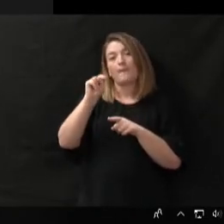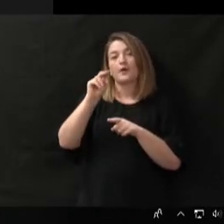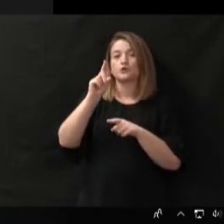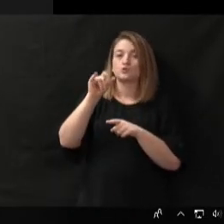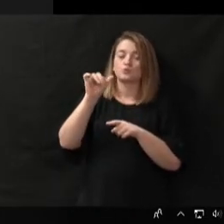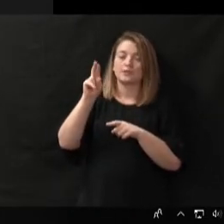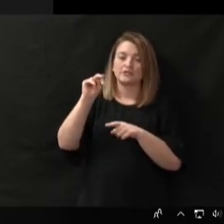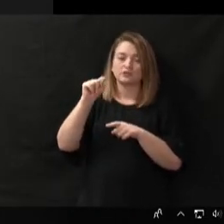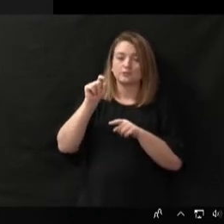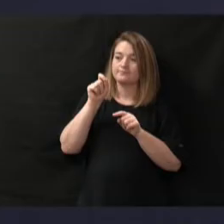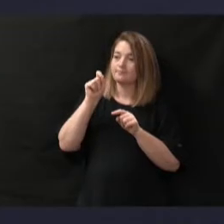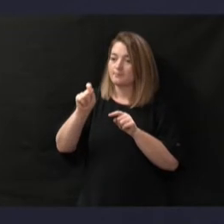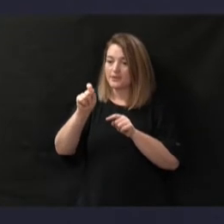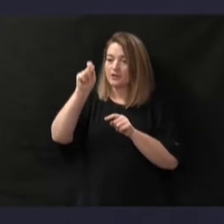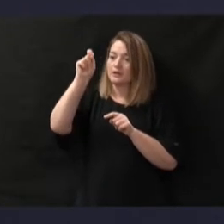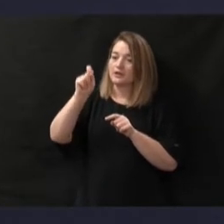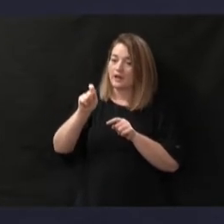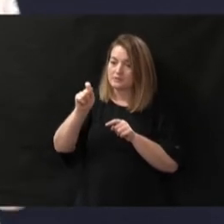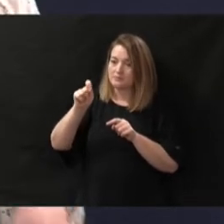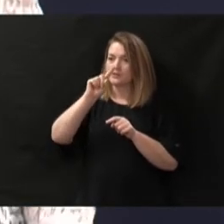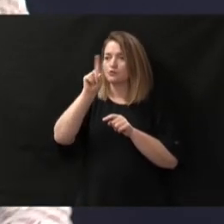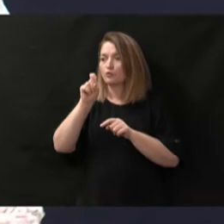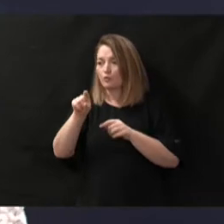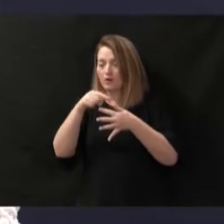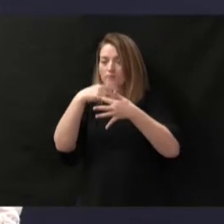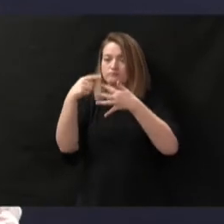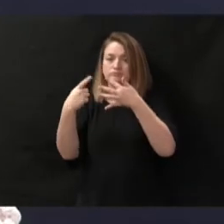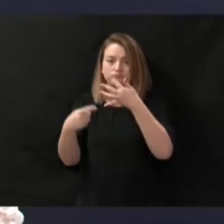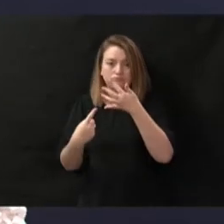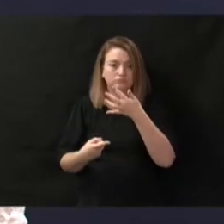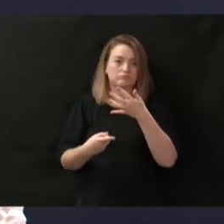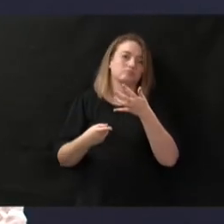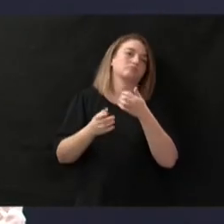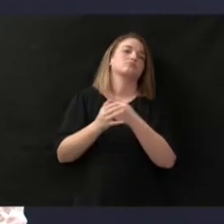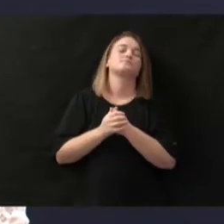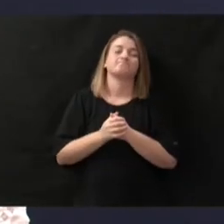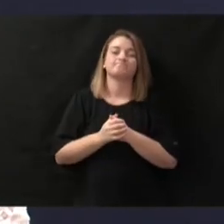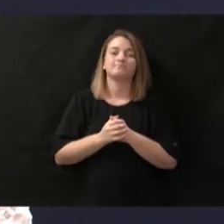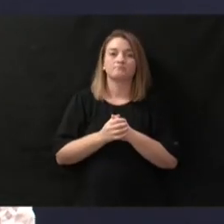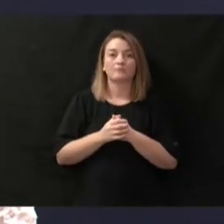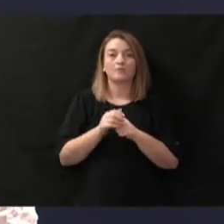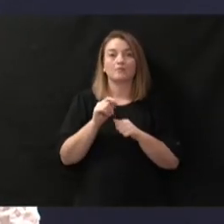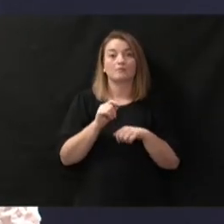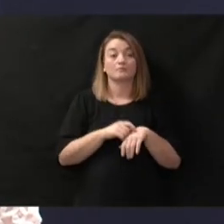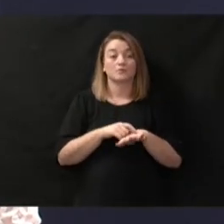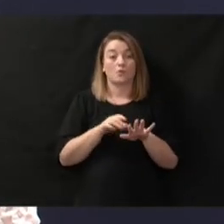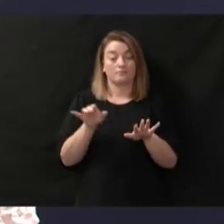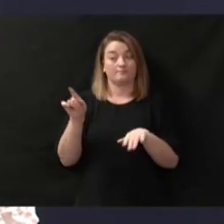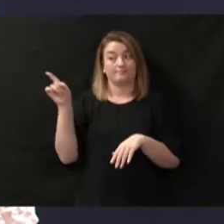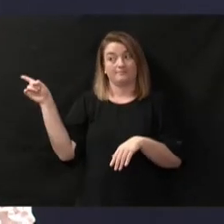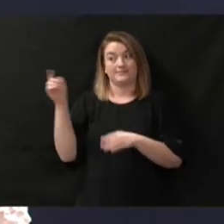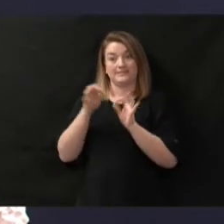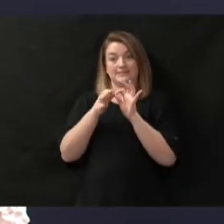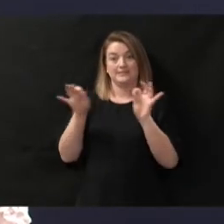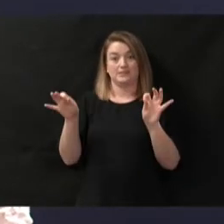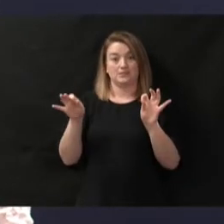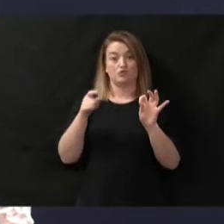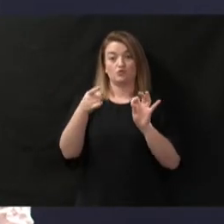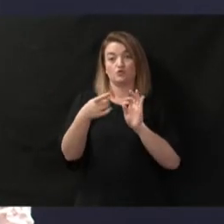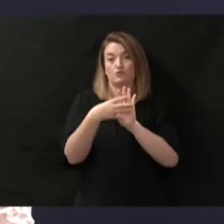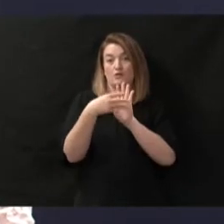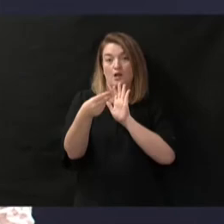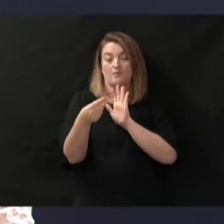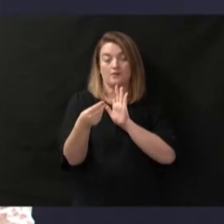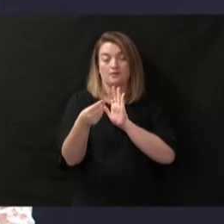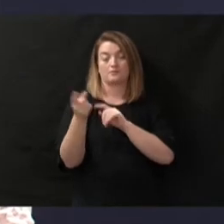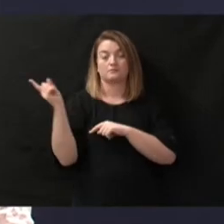so let us do the dog will jump on the bed. Repeat it, please. The dog